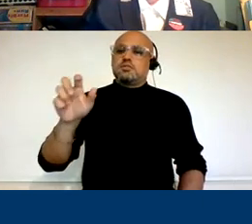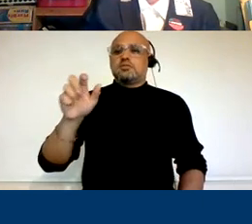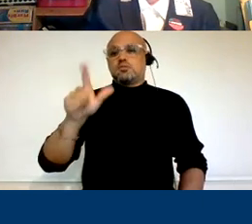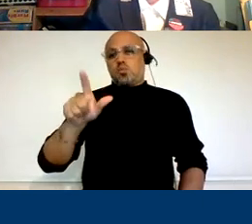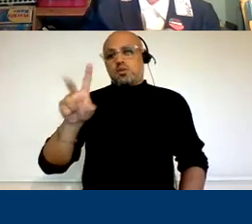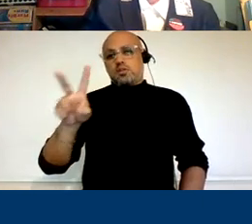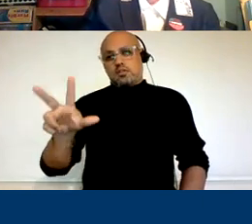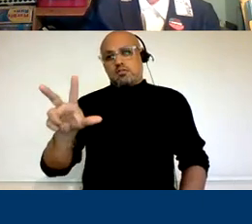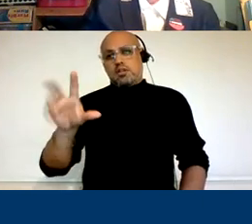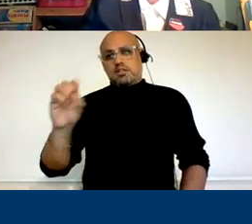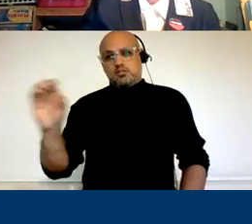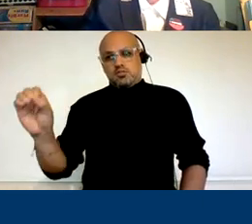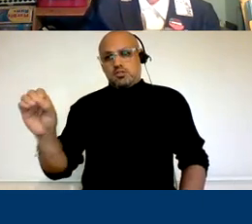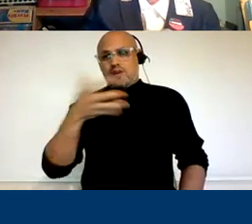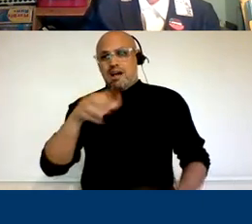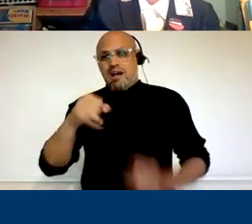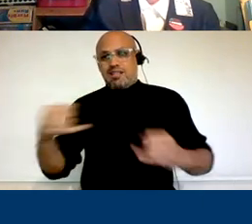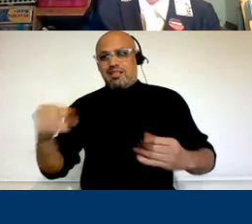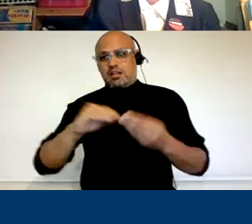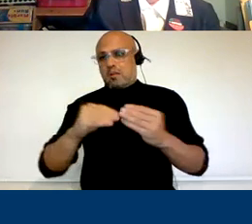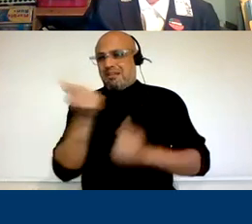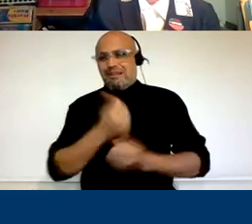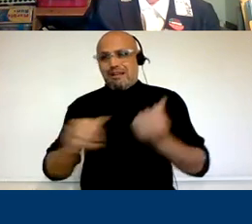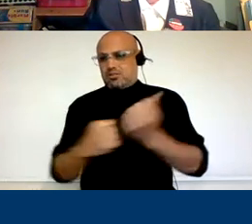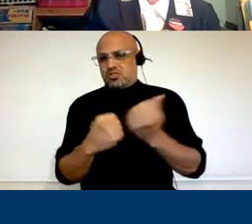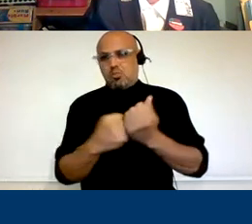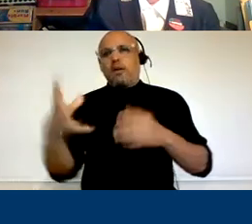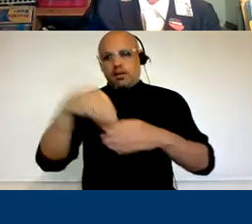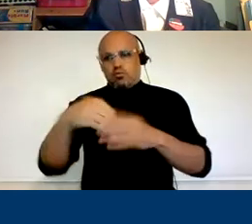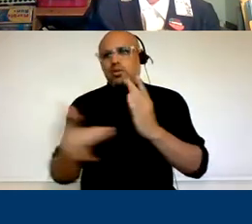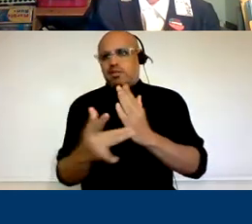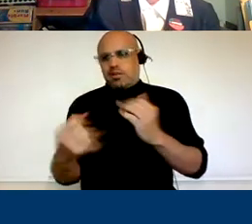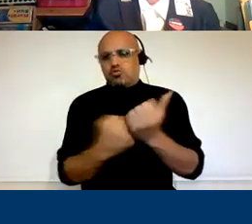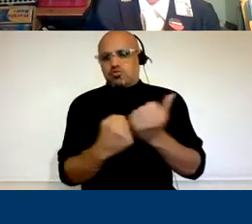213-443-1300. That's a hotline number for any support, including technical support.